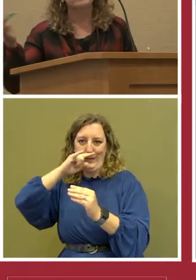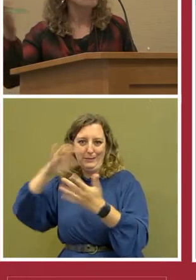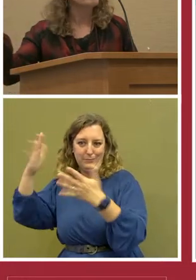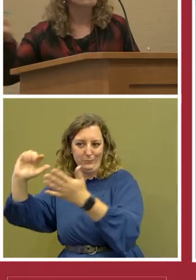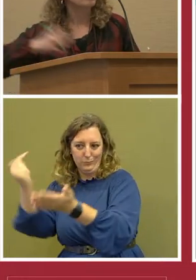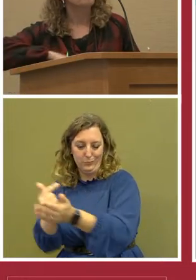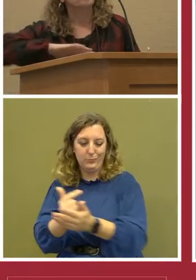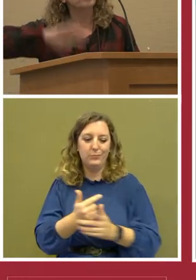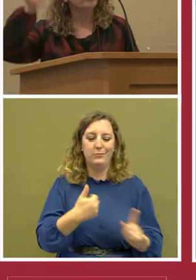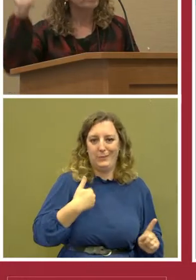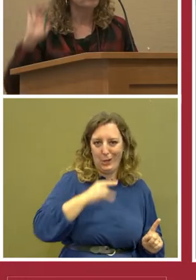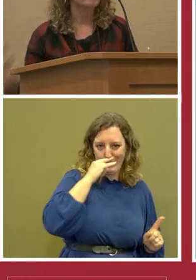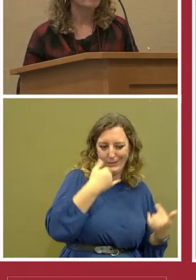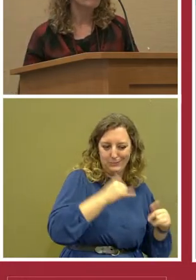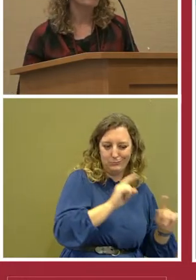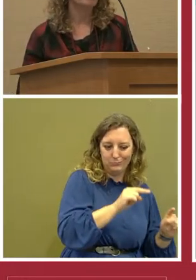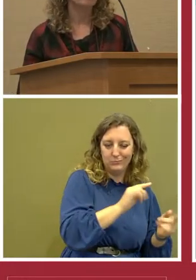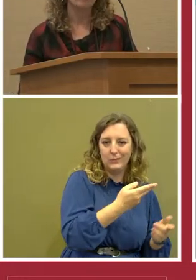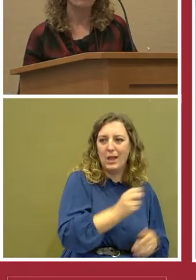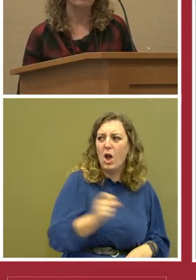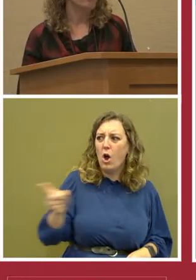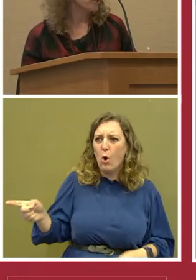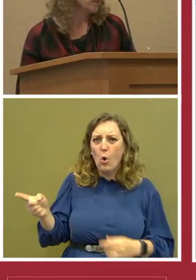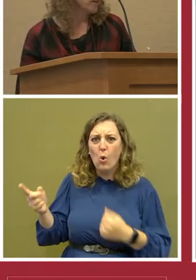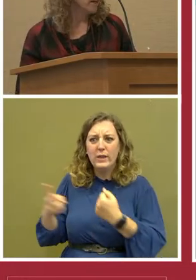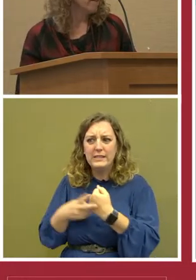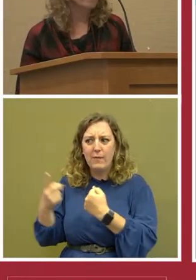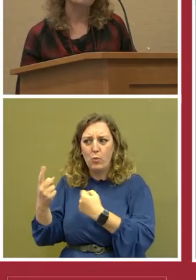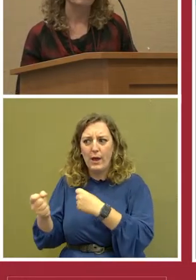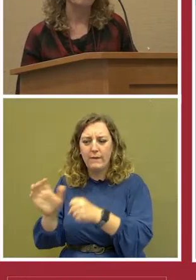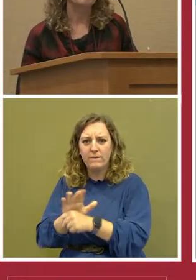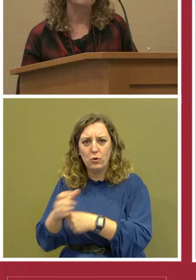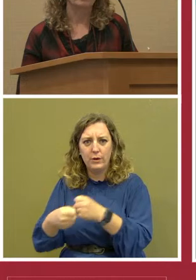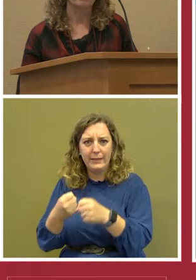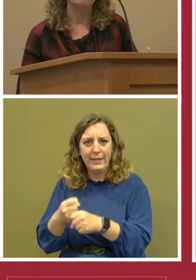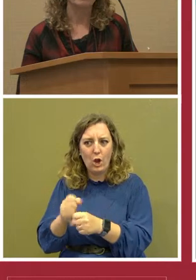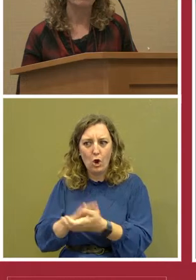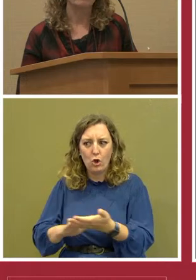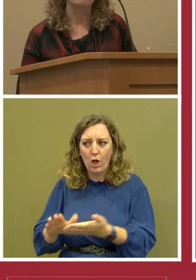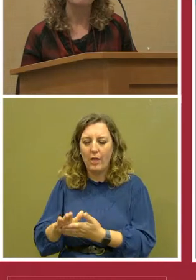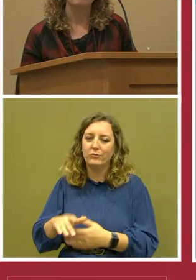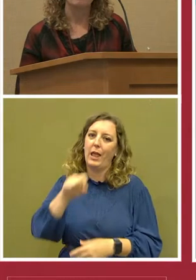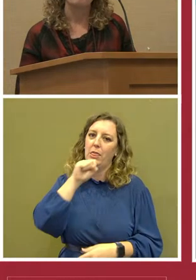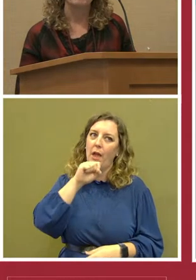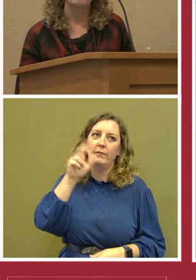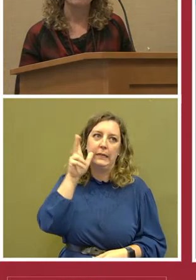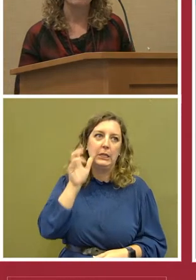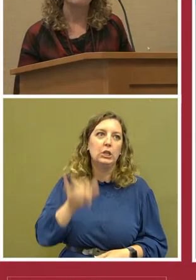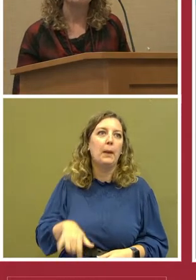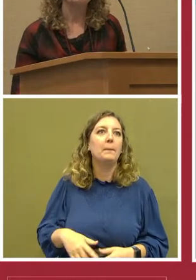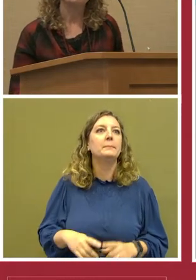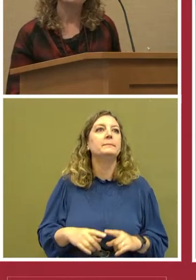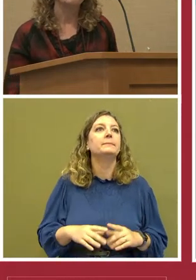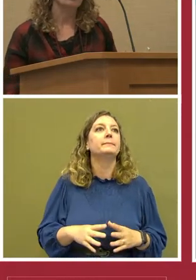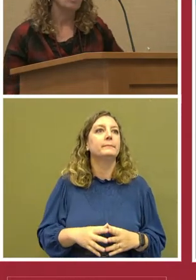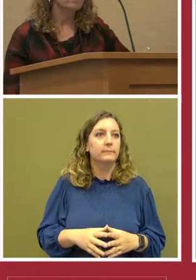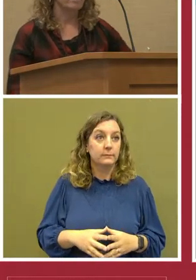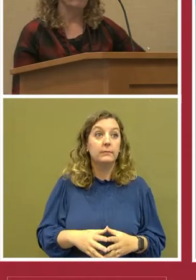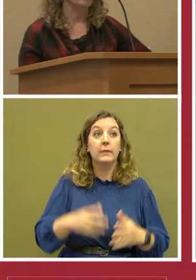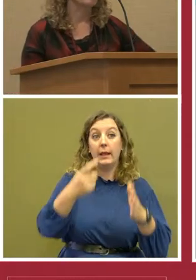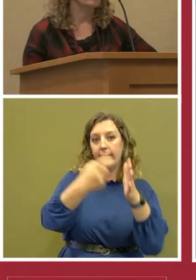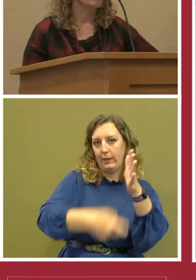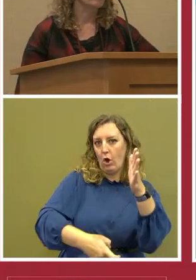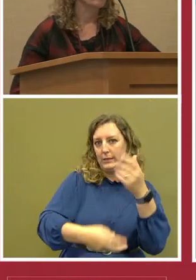my so-and-so, you know what, you saved them a year of college. And that's what I always hear, and I love to hear this. But the